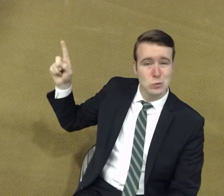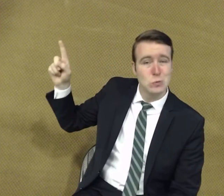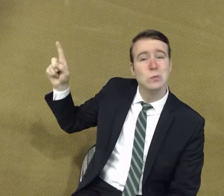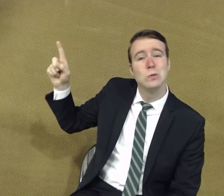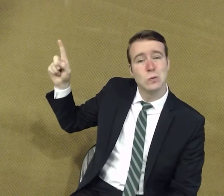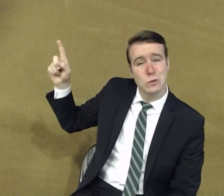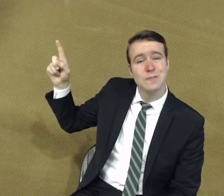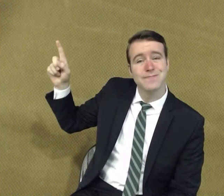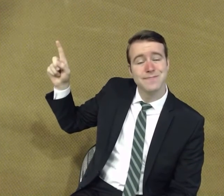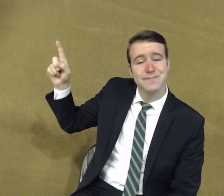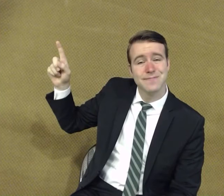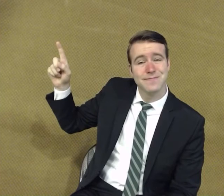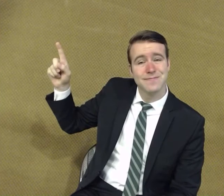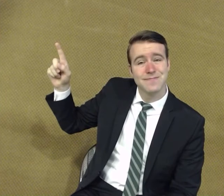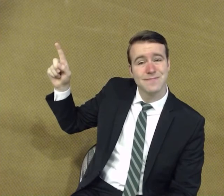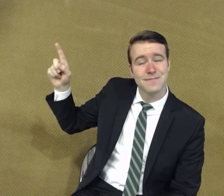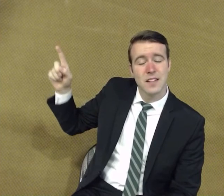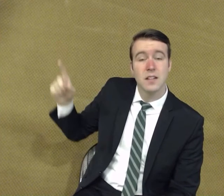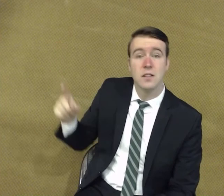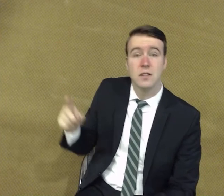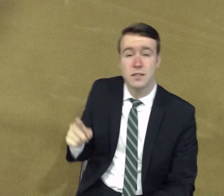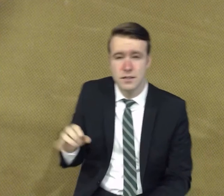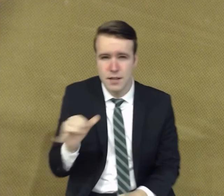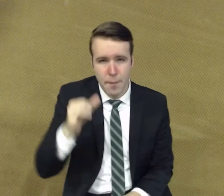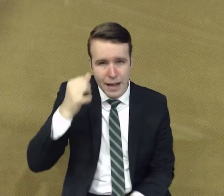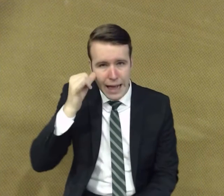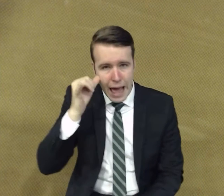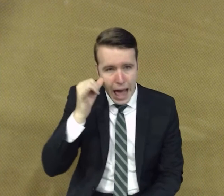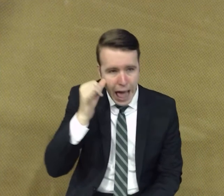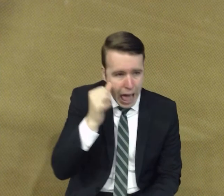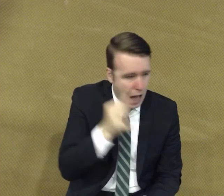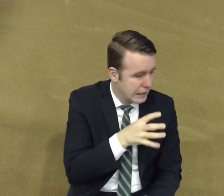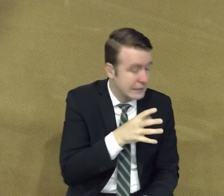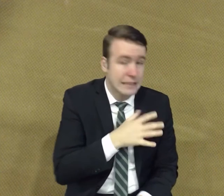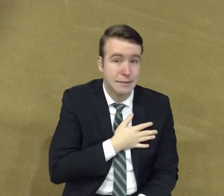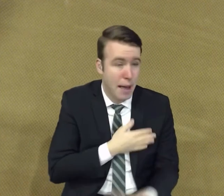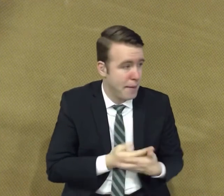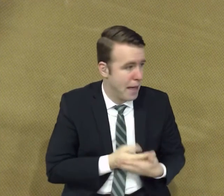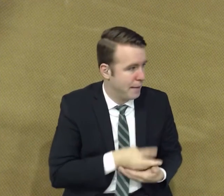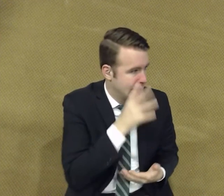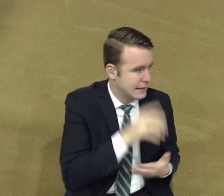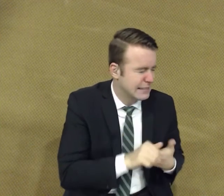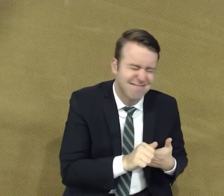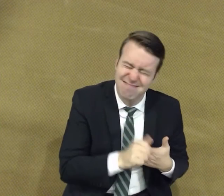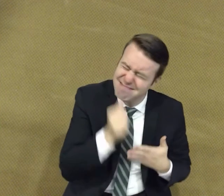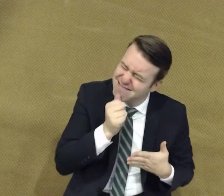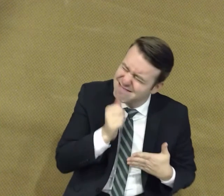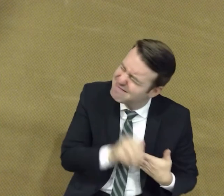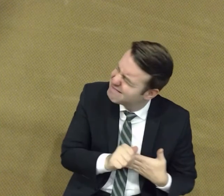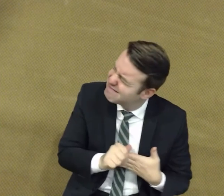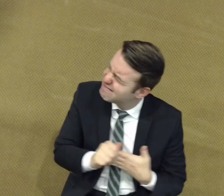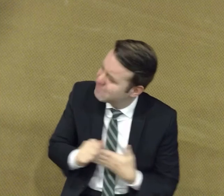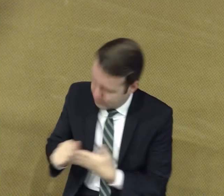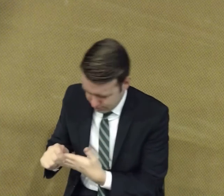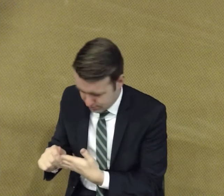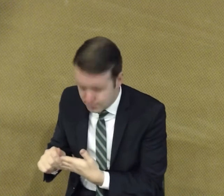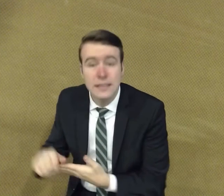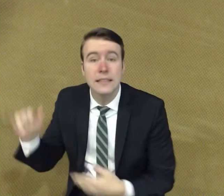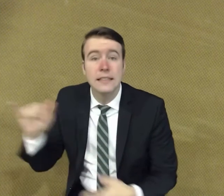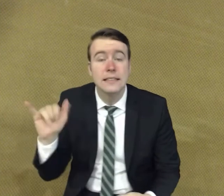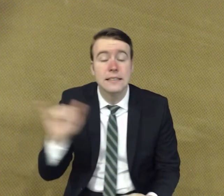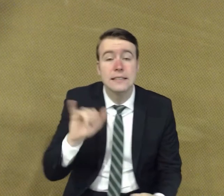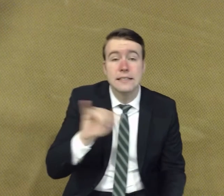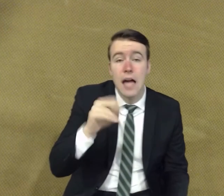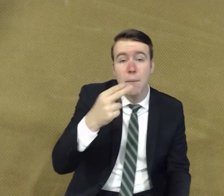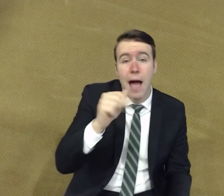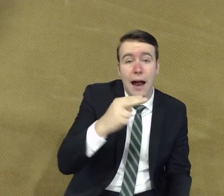to you. And so like the cows going from Philistia back to Israel, she takes her baby when he is old